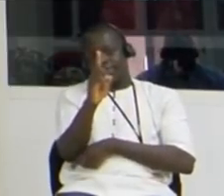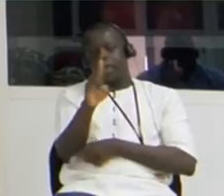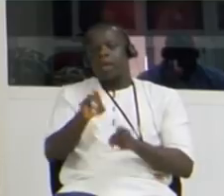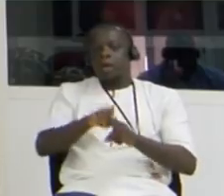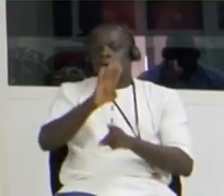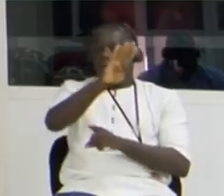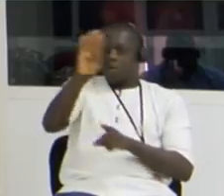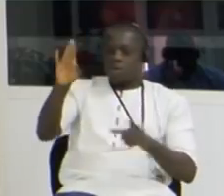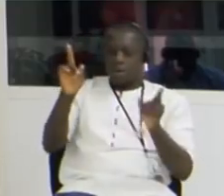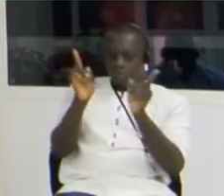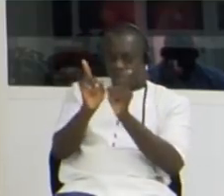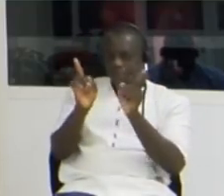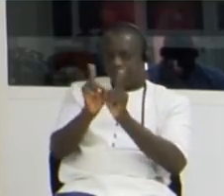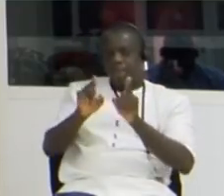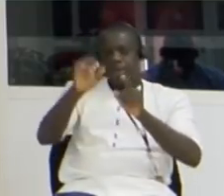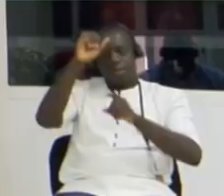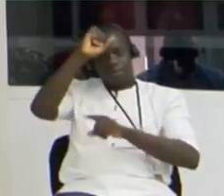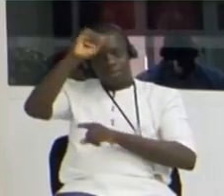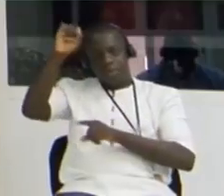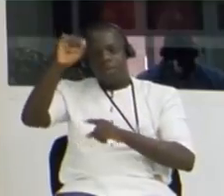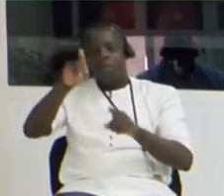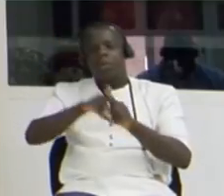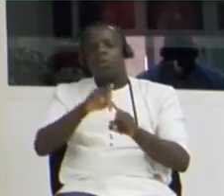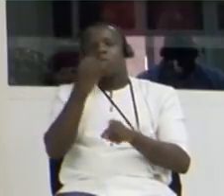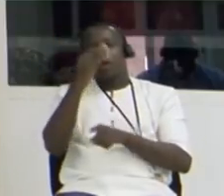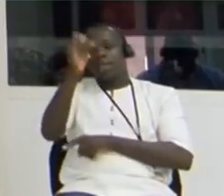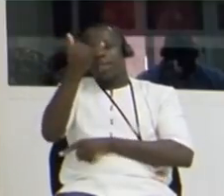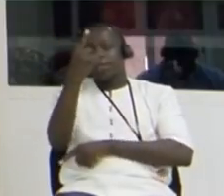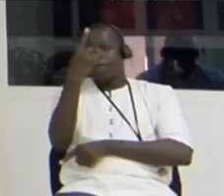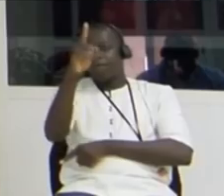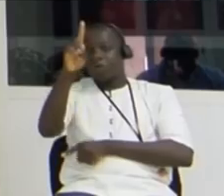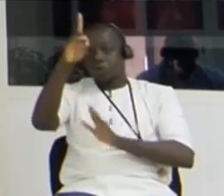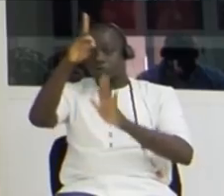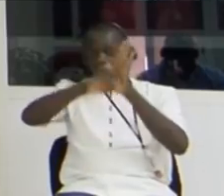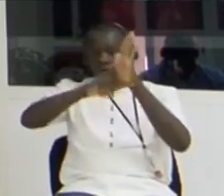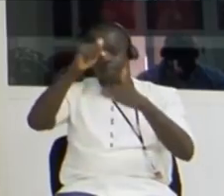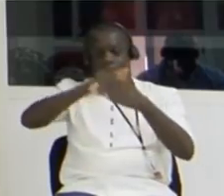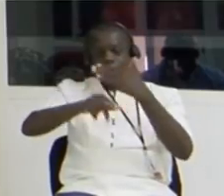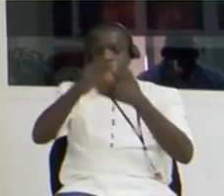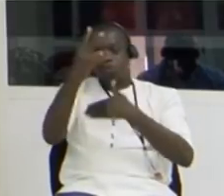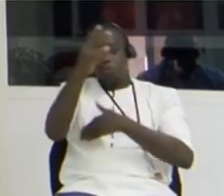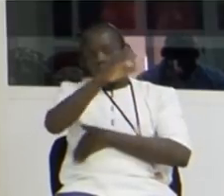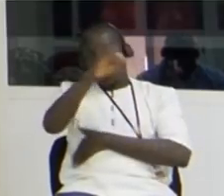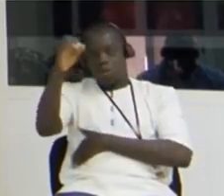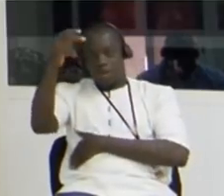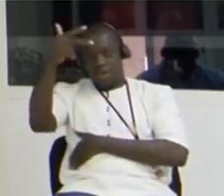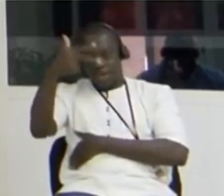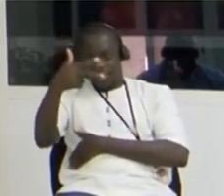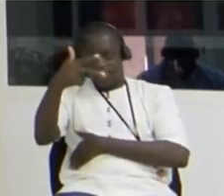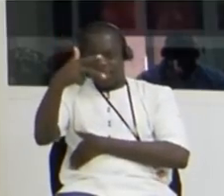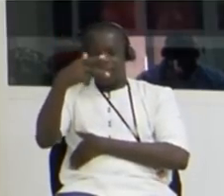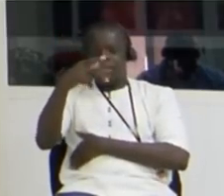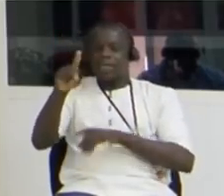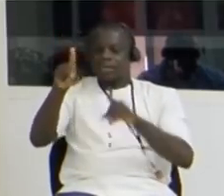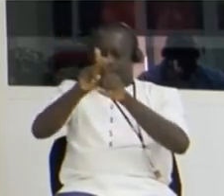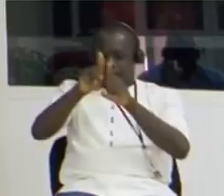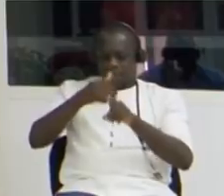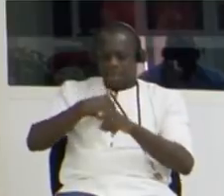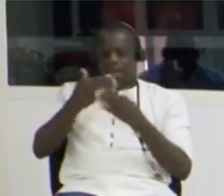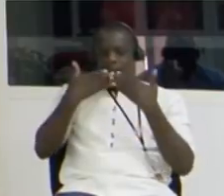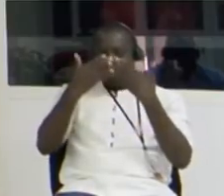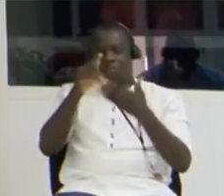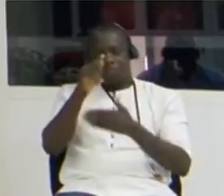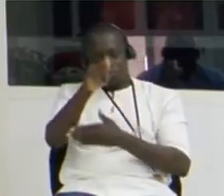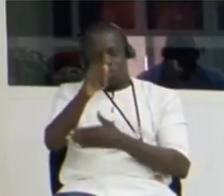Yeah, that is the first edition in 2008, and that one, as I told you, it was